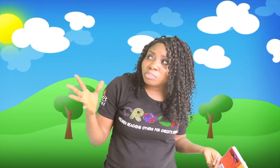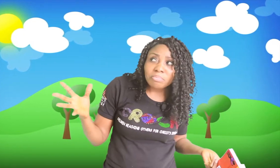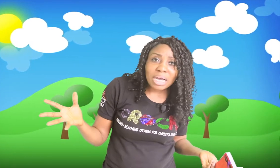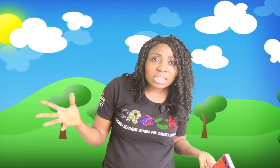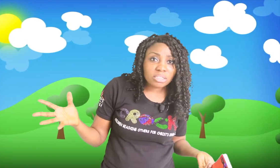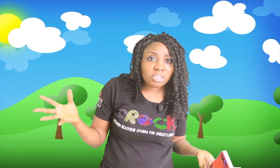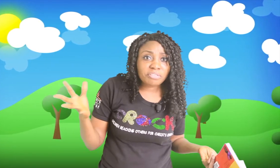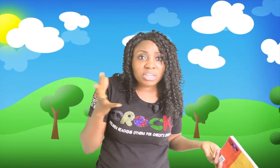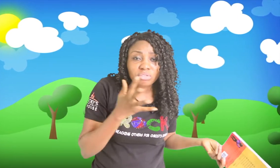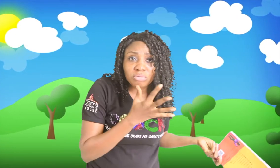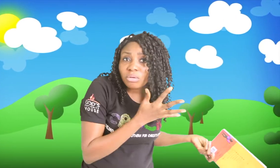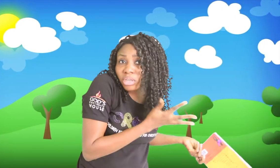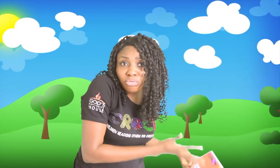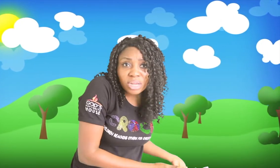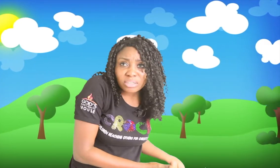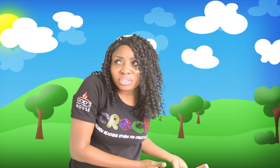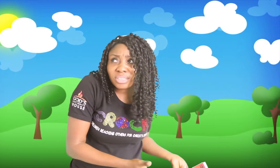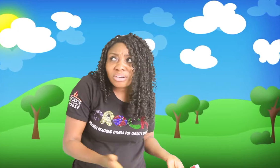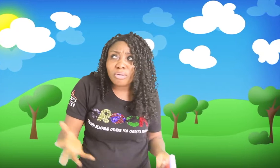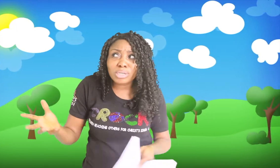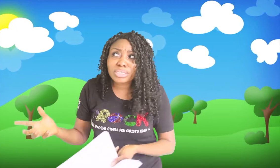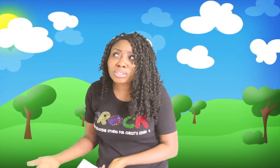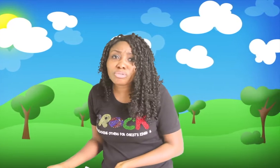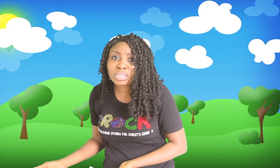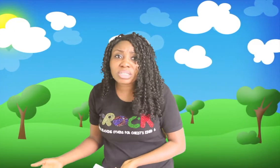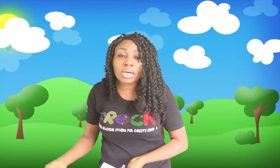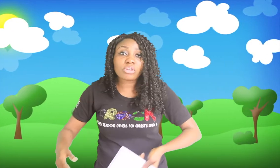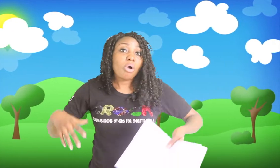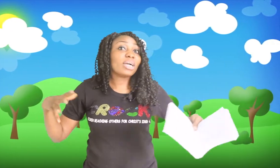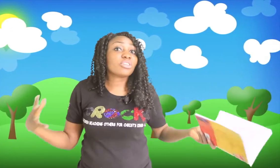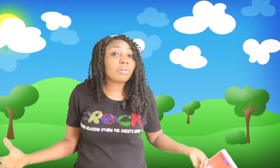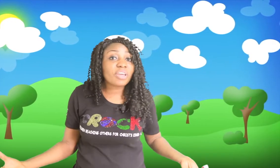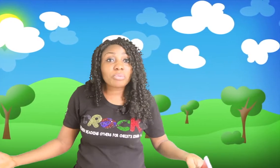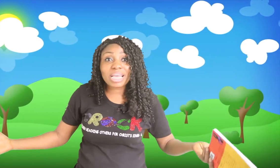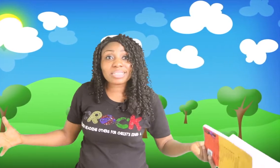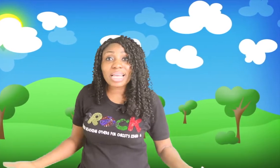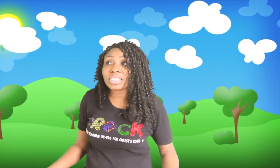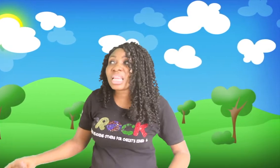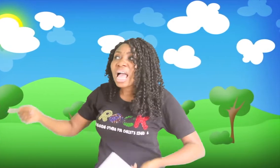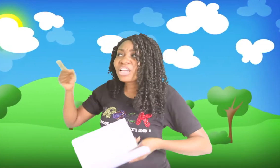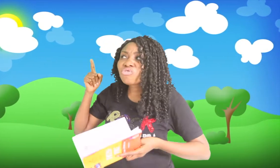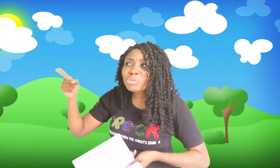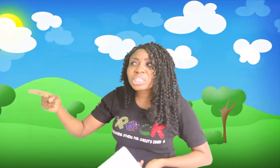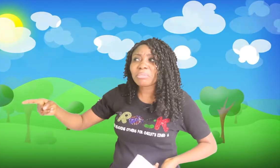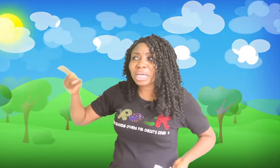This man is not a friend to the rulers of the synagogue. What is he doing in this house? Why some of them will be excited. I know this man can